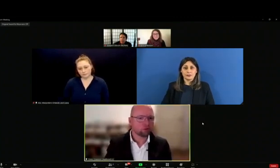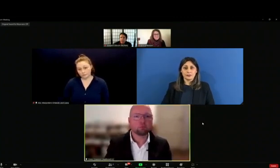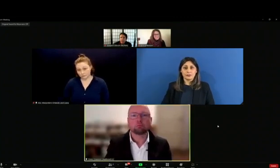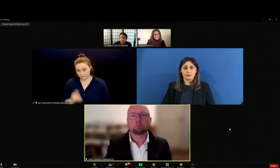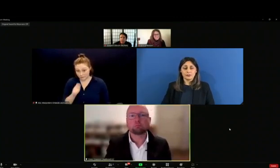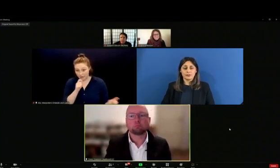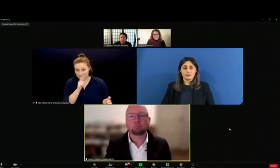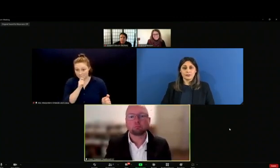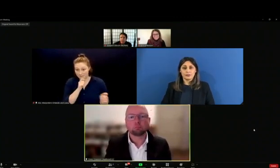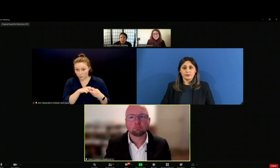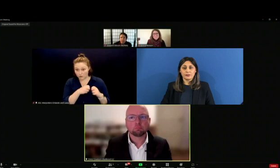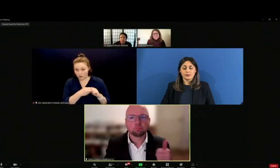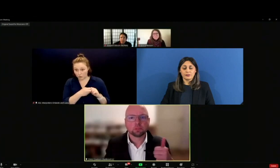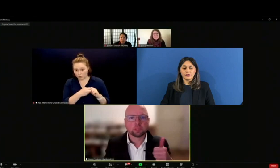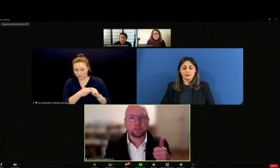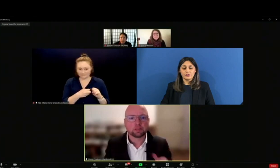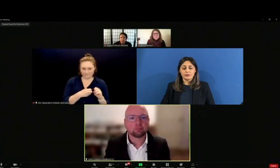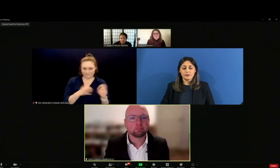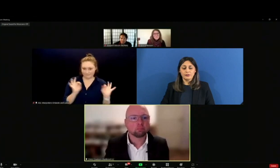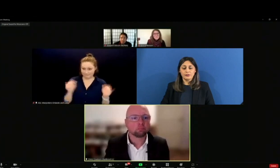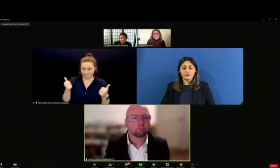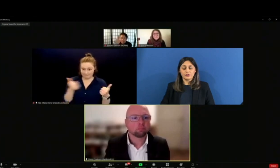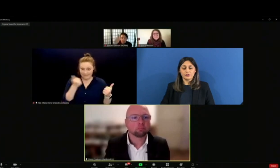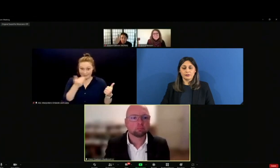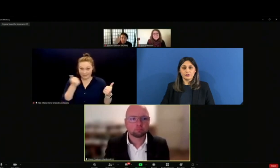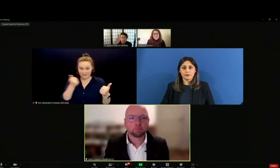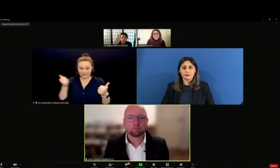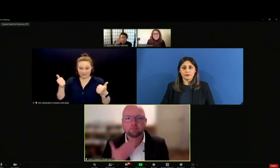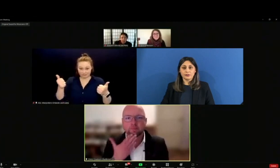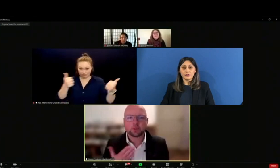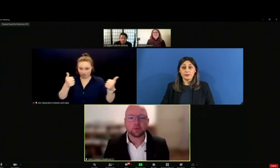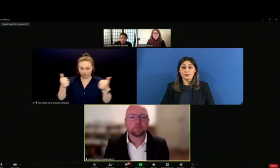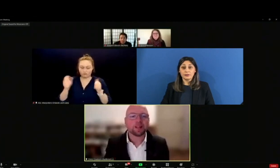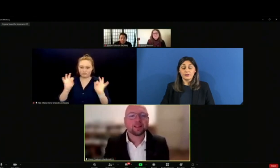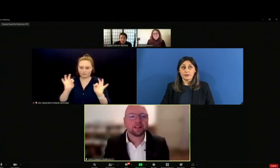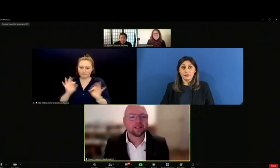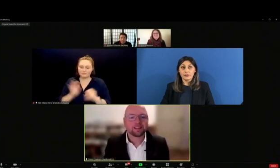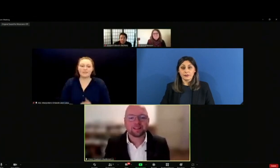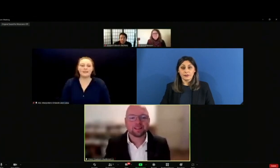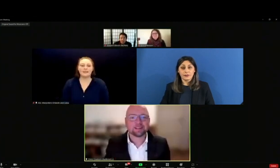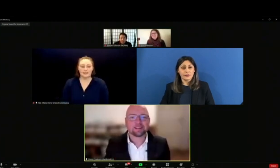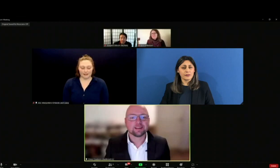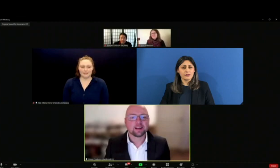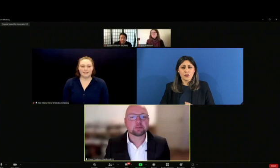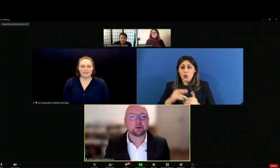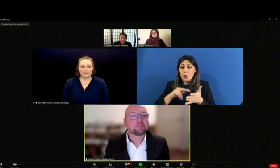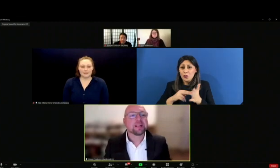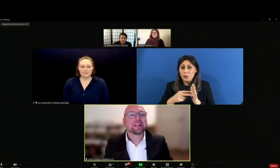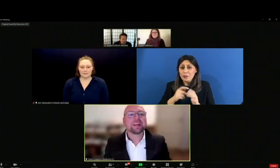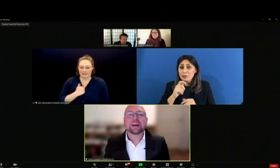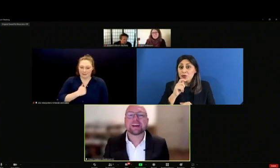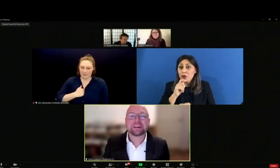Microphone issue? This better? Thank you. I'm